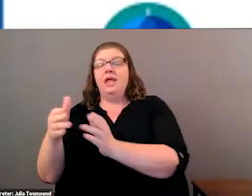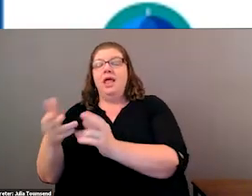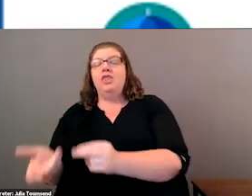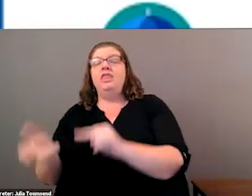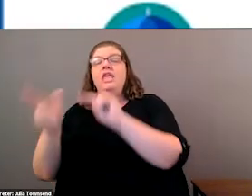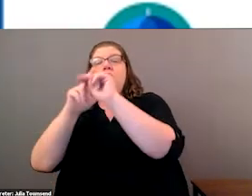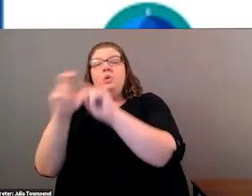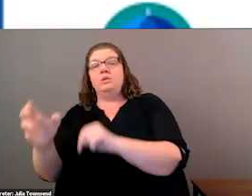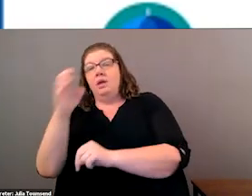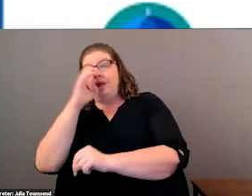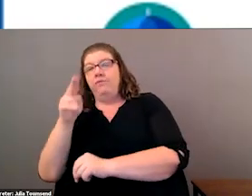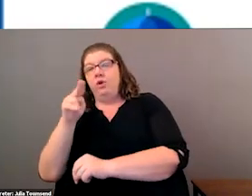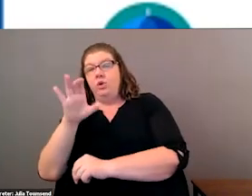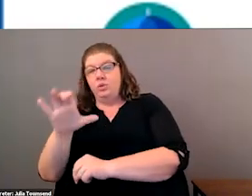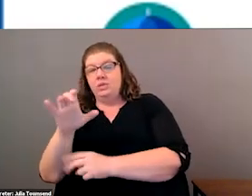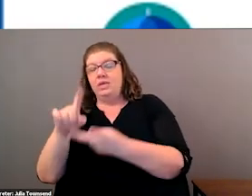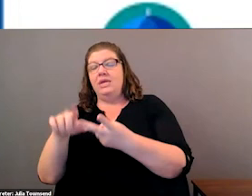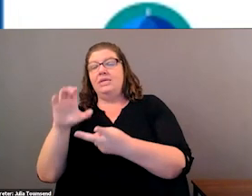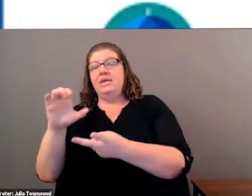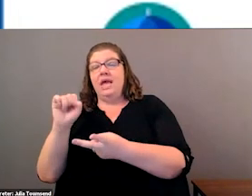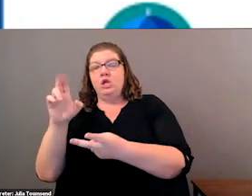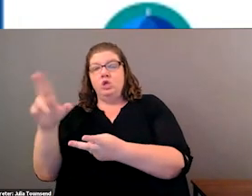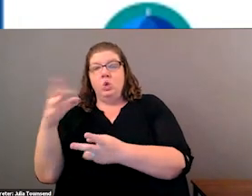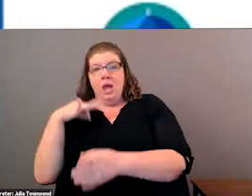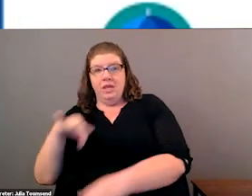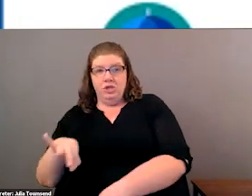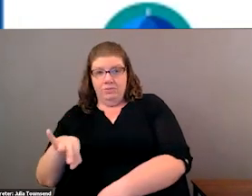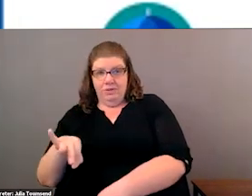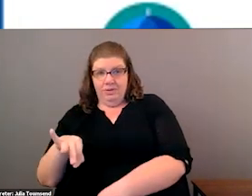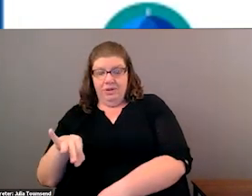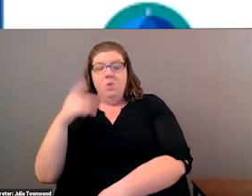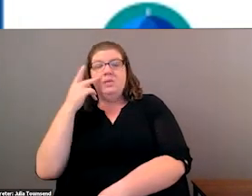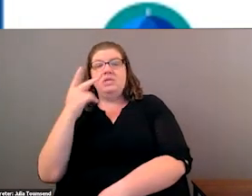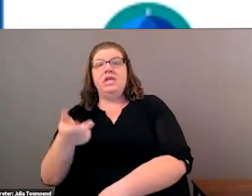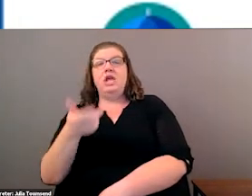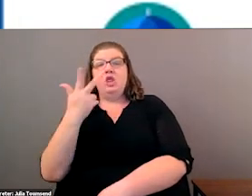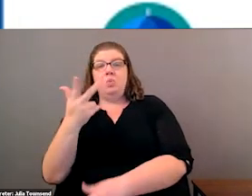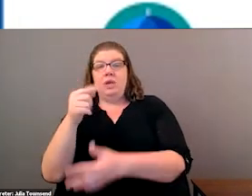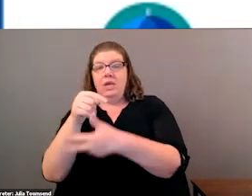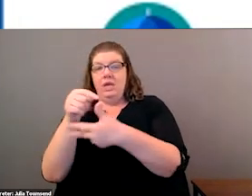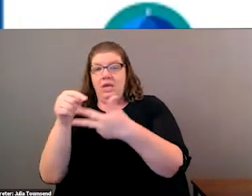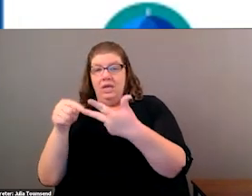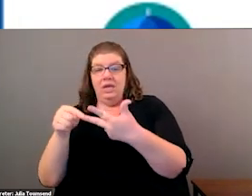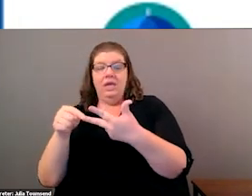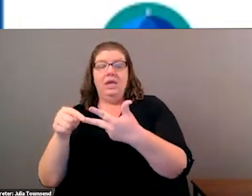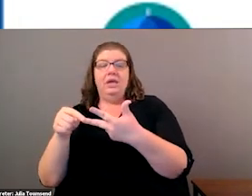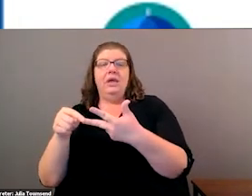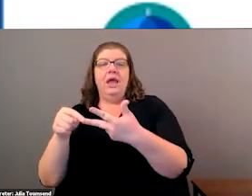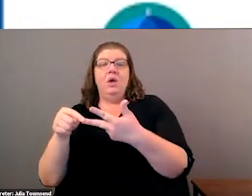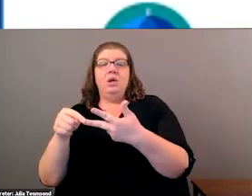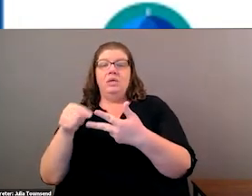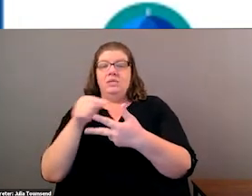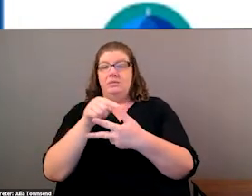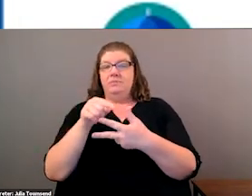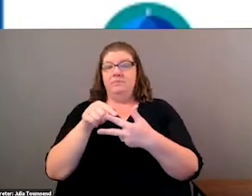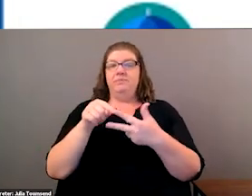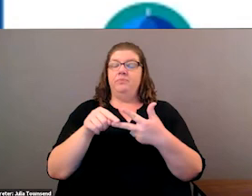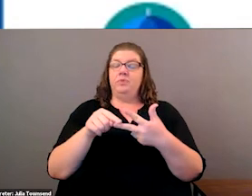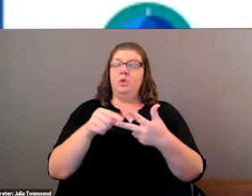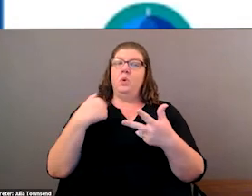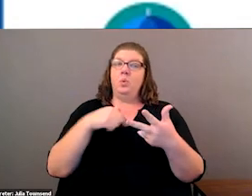about UC-CSU eligibility. And we see three main areas where we